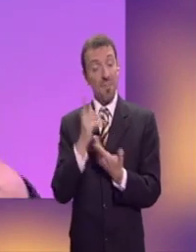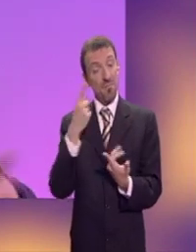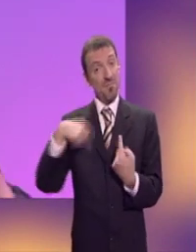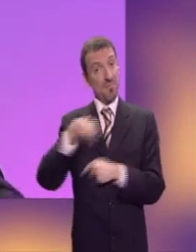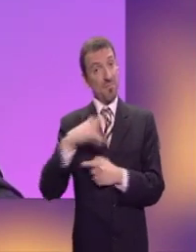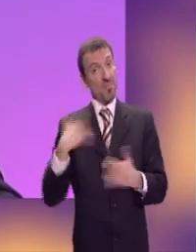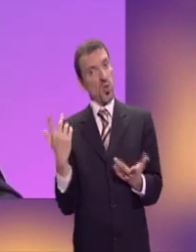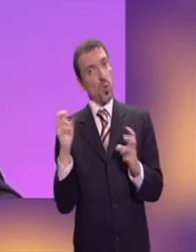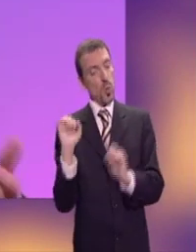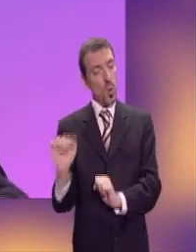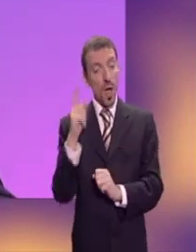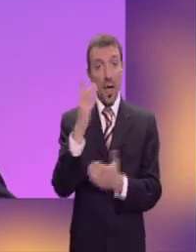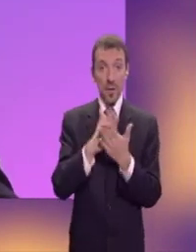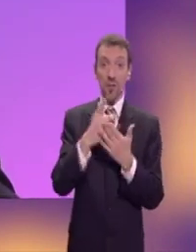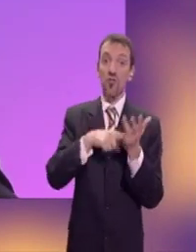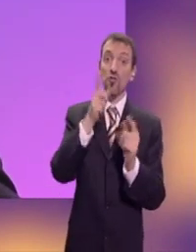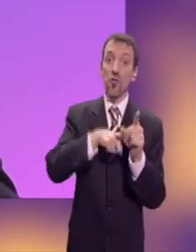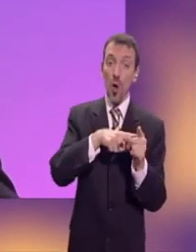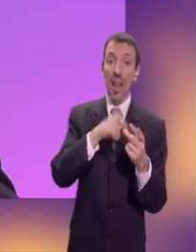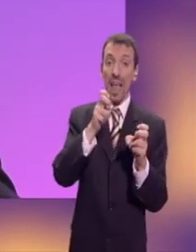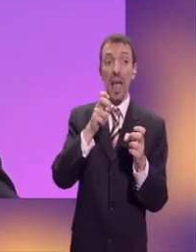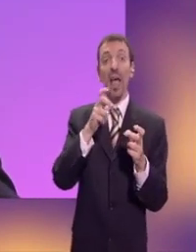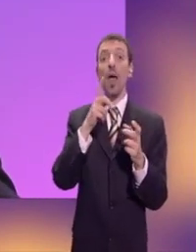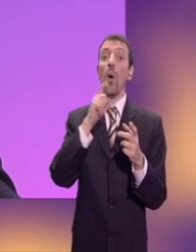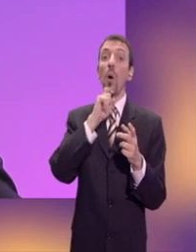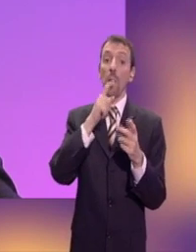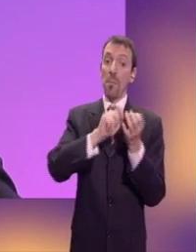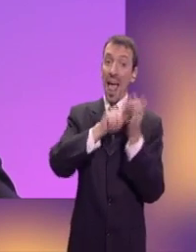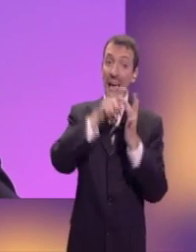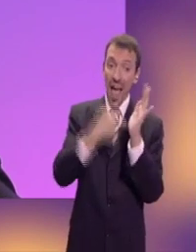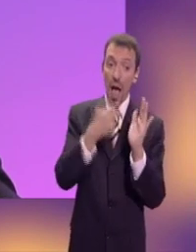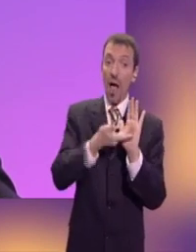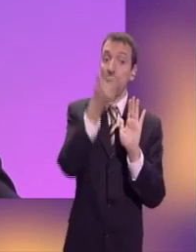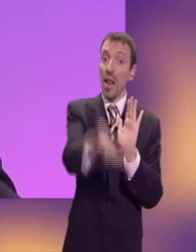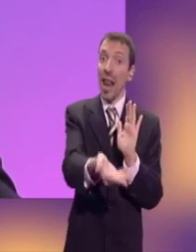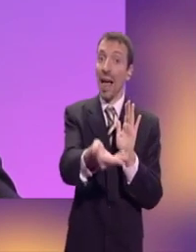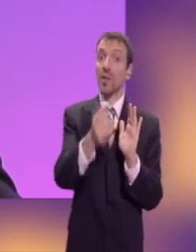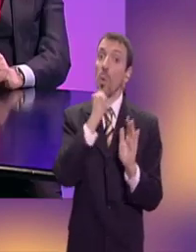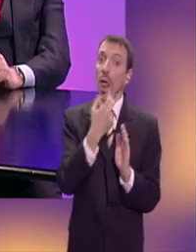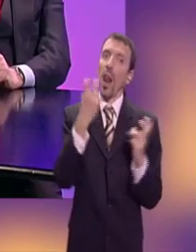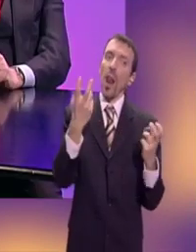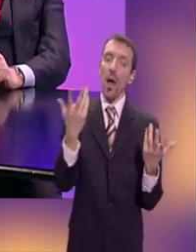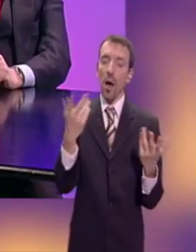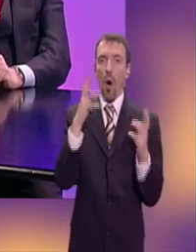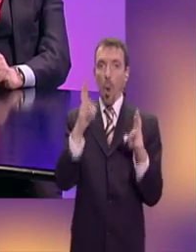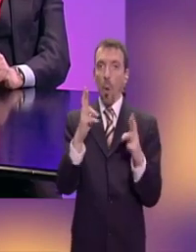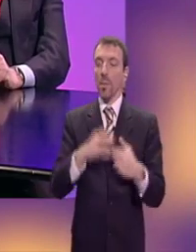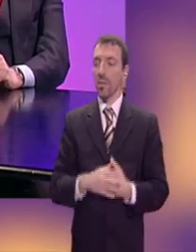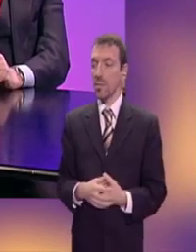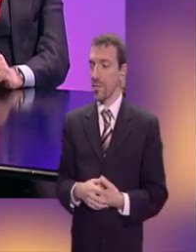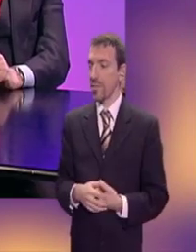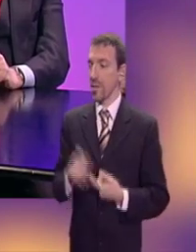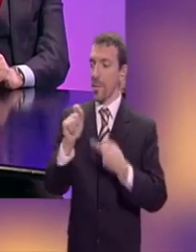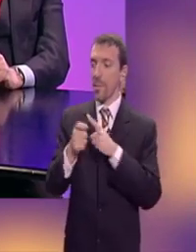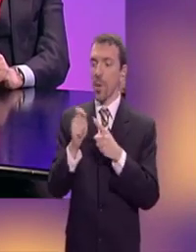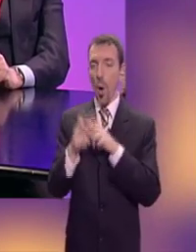our lives now helping Tony Blair to leave a legacy. It is, and it's nothing to do with the Labour Party. The point, most important point Tony makes